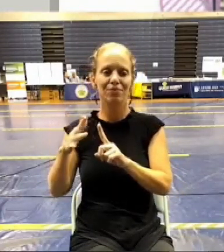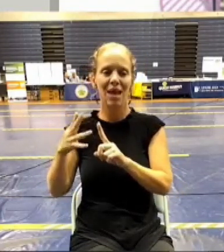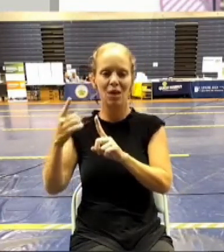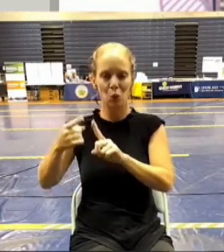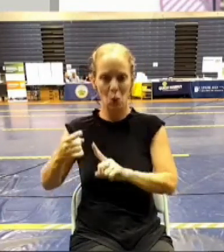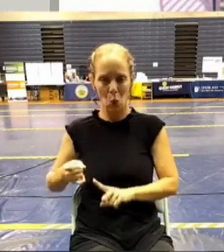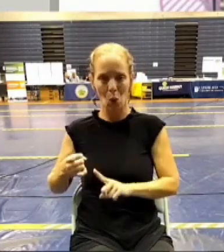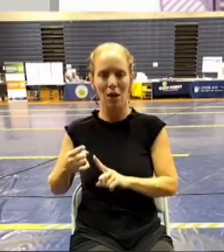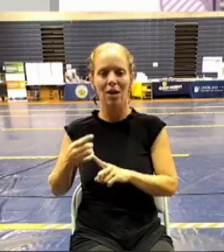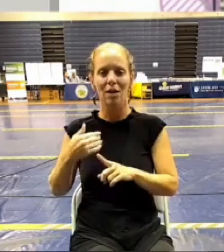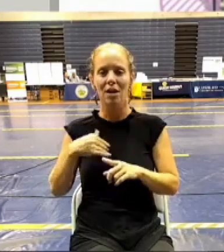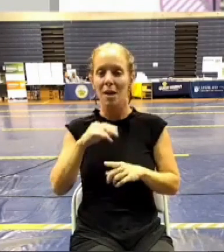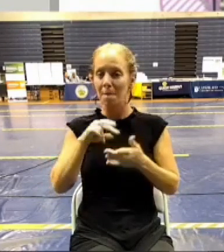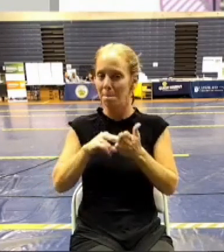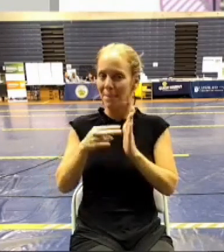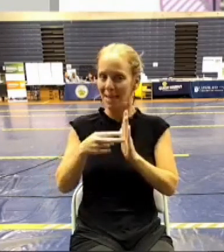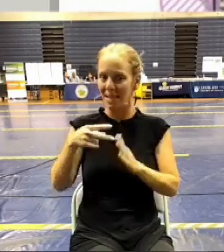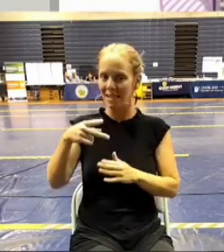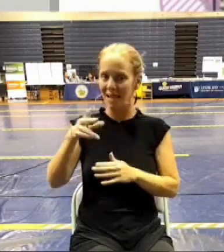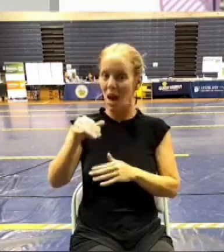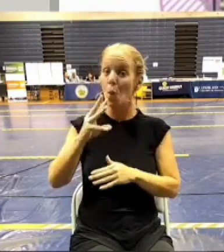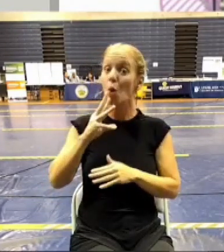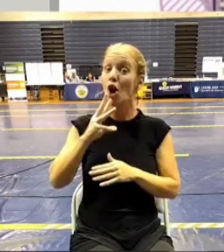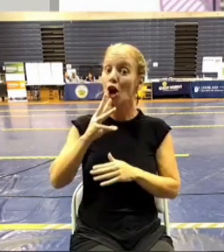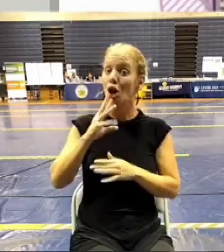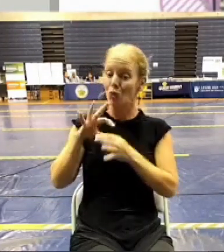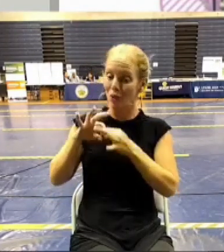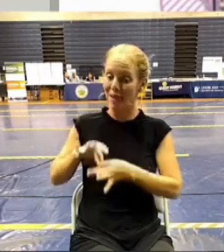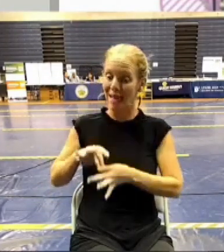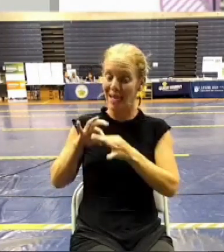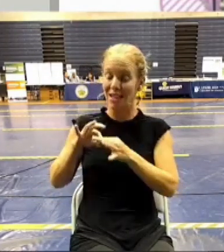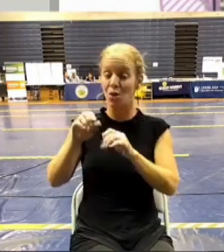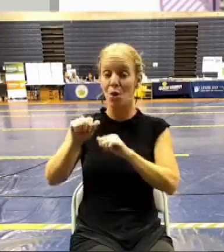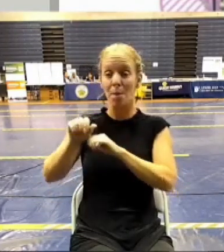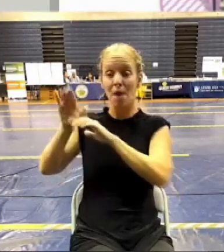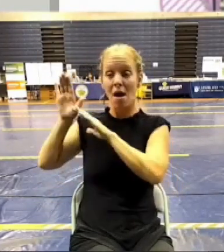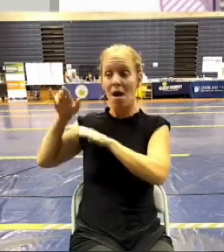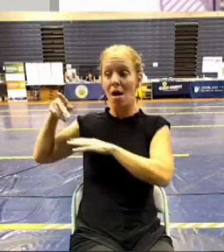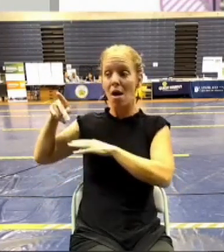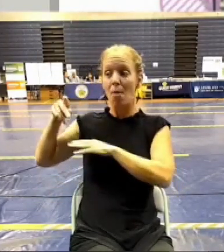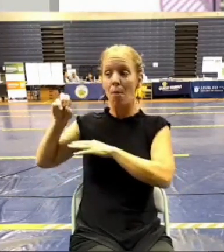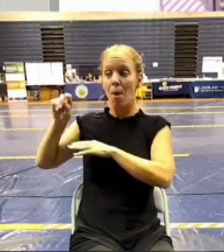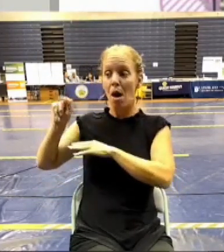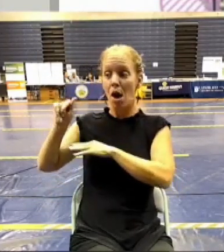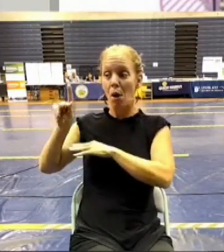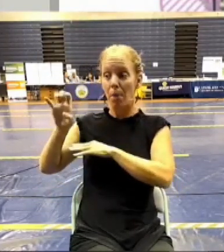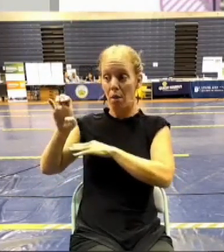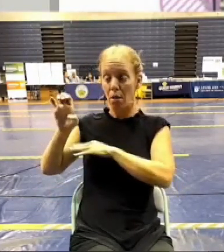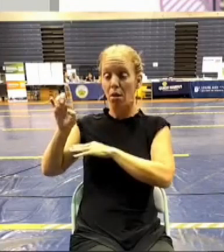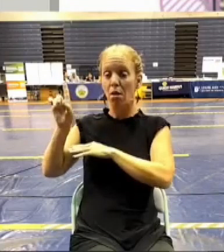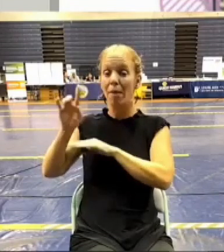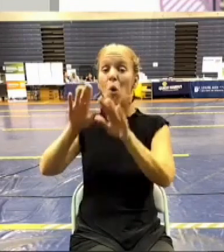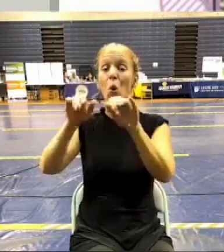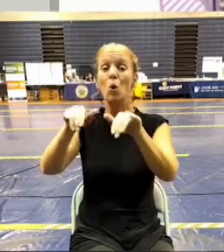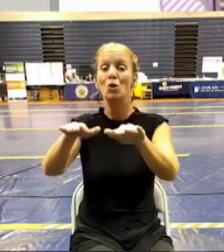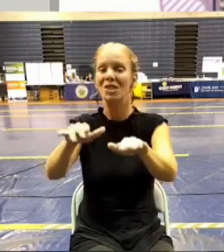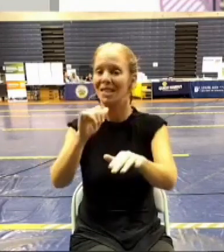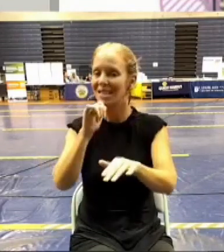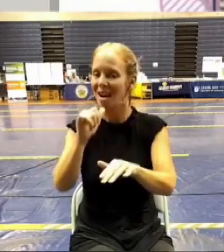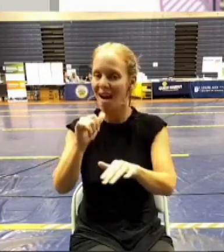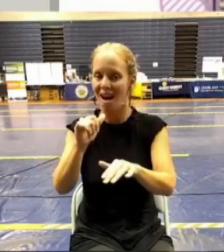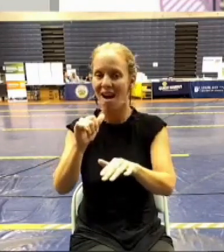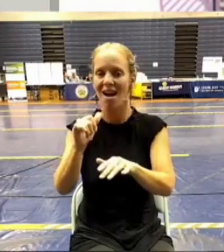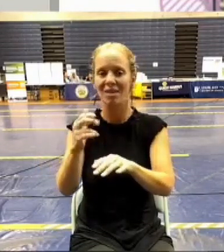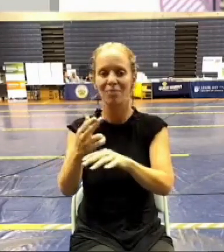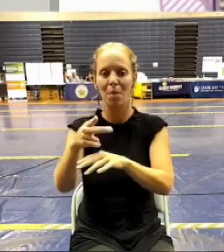potable water, groundwater. Above that, Mauka is the potable water. Makai is the non-potable or brackish water.